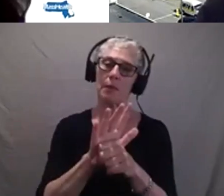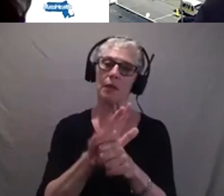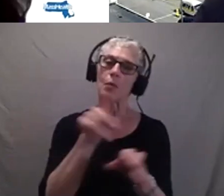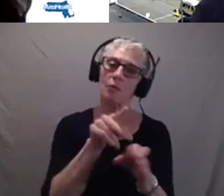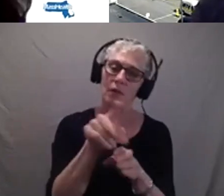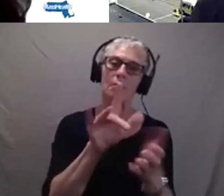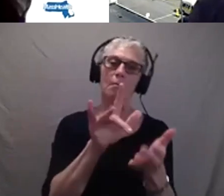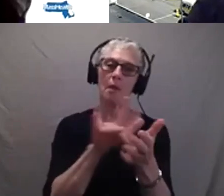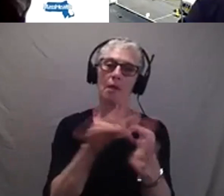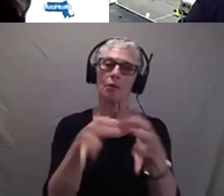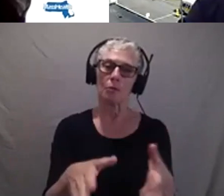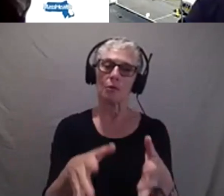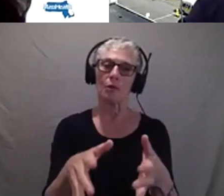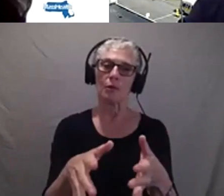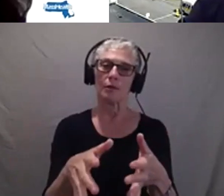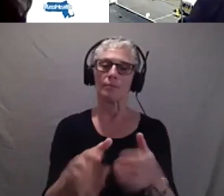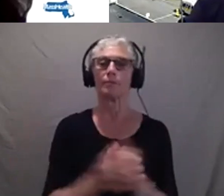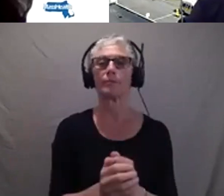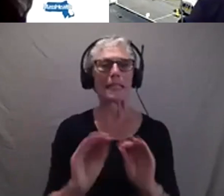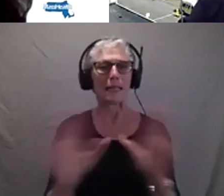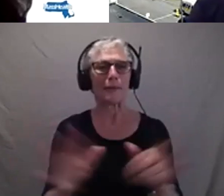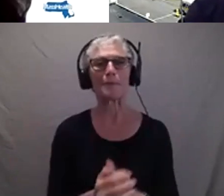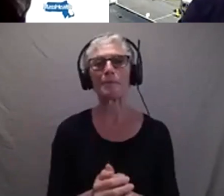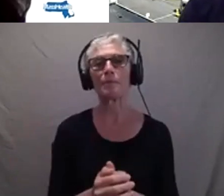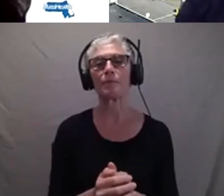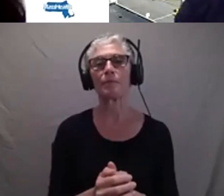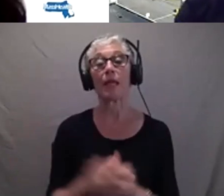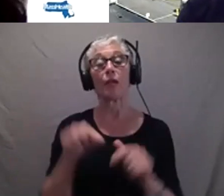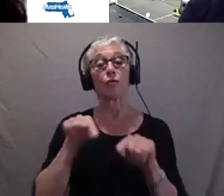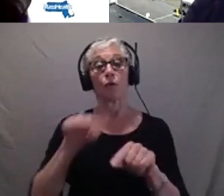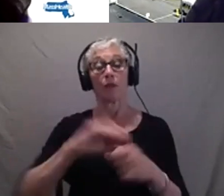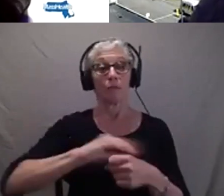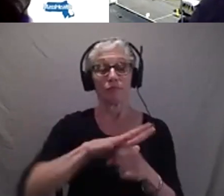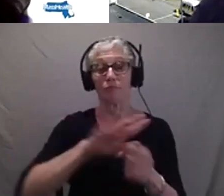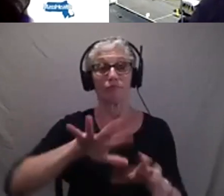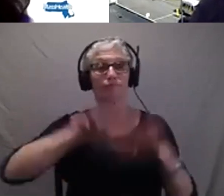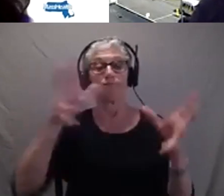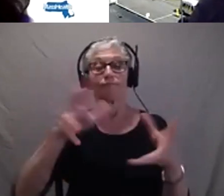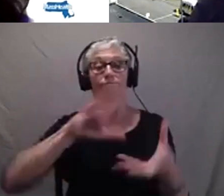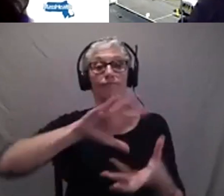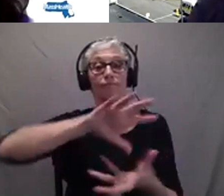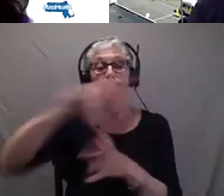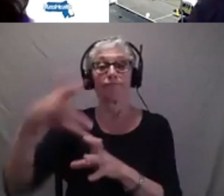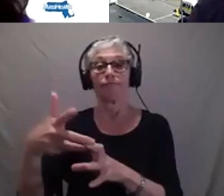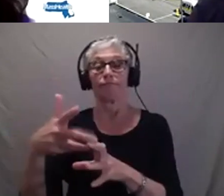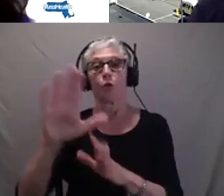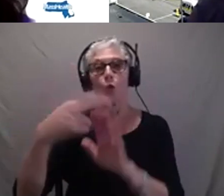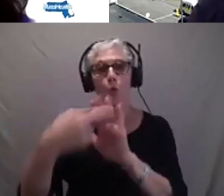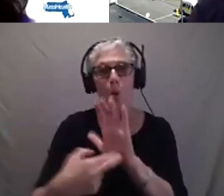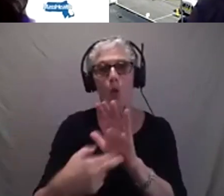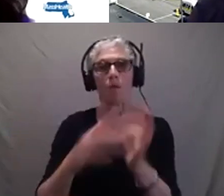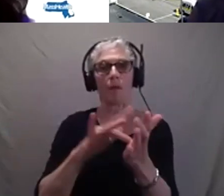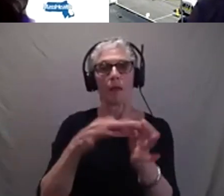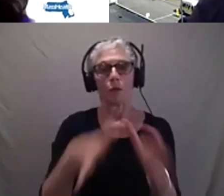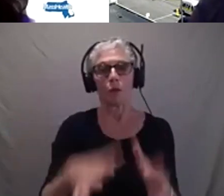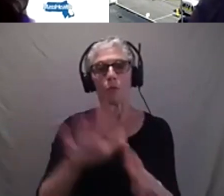medical interpreter. And it speaks to how, during a global pandemic, the role of the medical interpreter, the training and skills that you